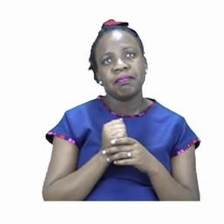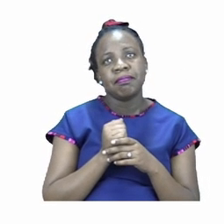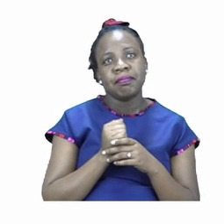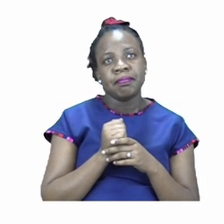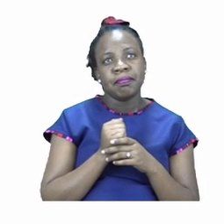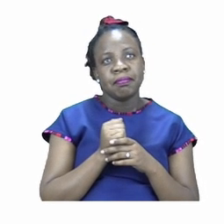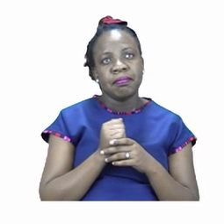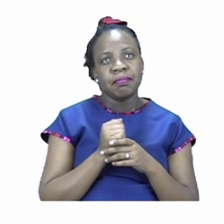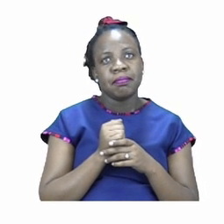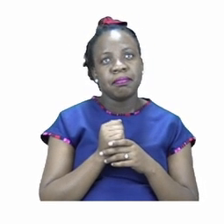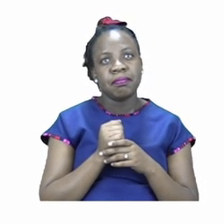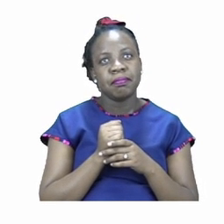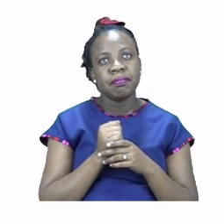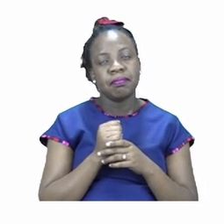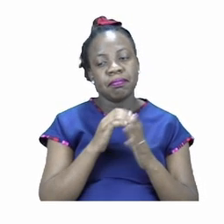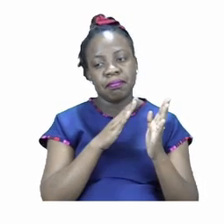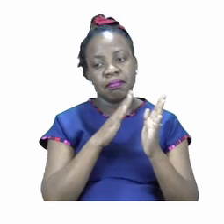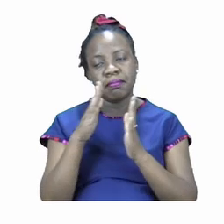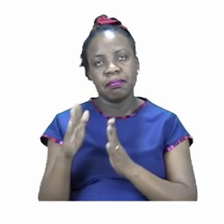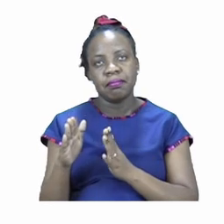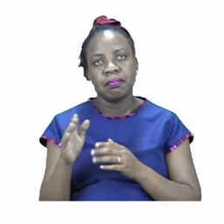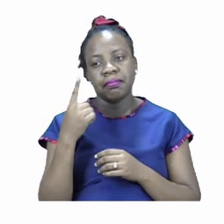Now let's read our sight words.